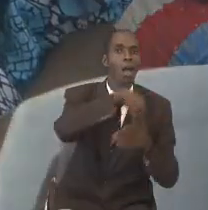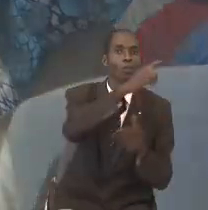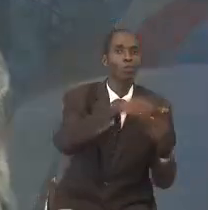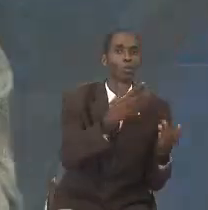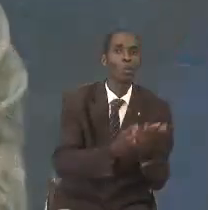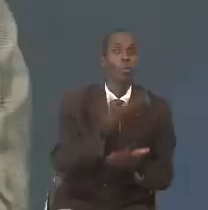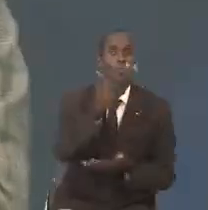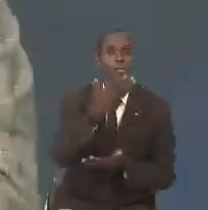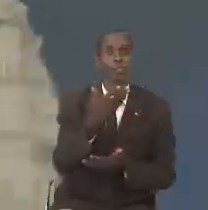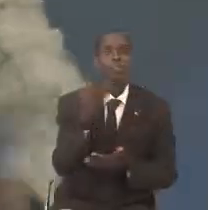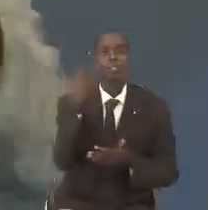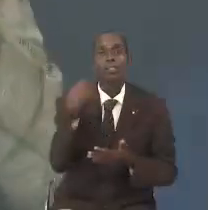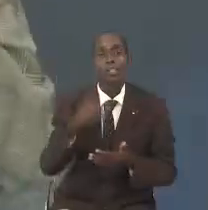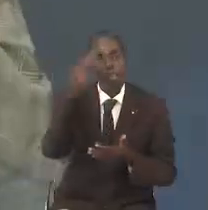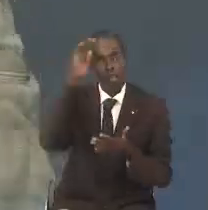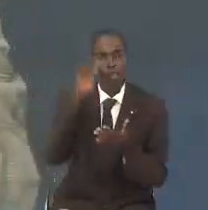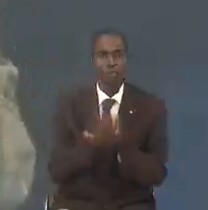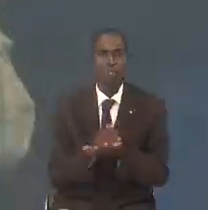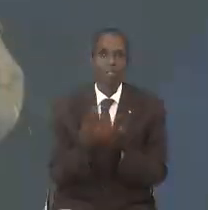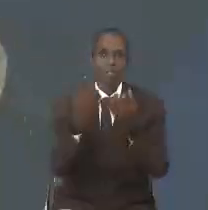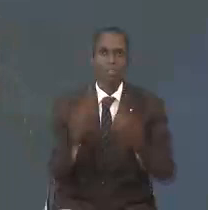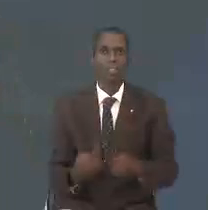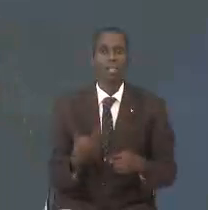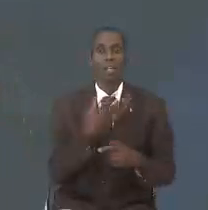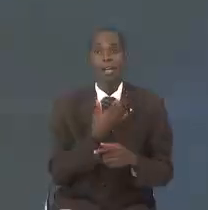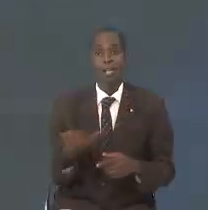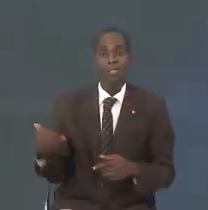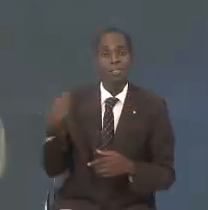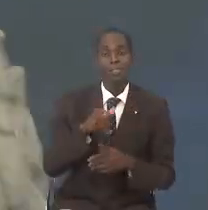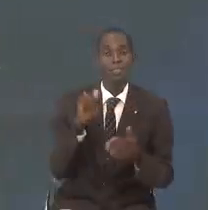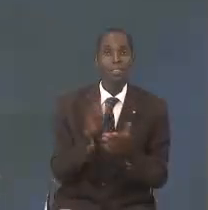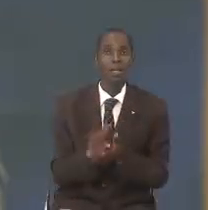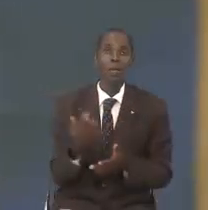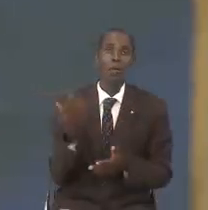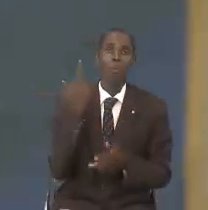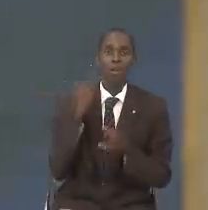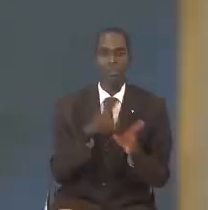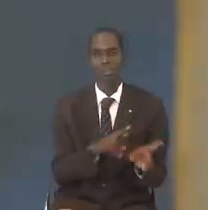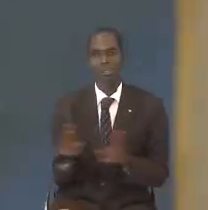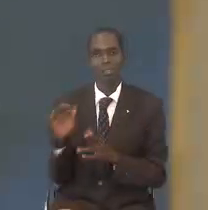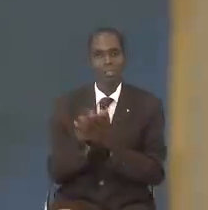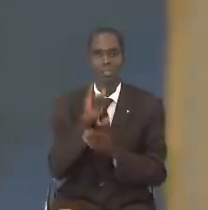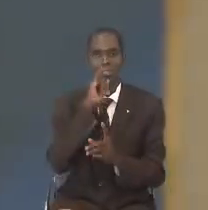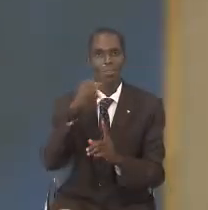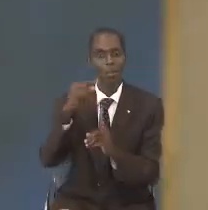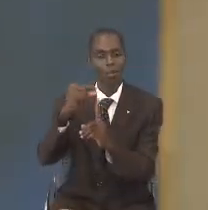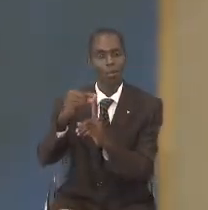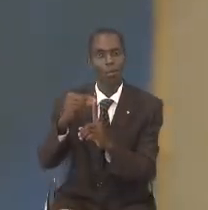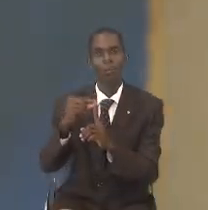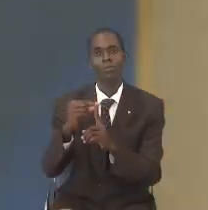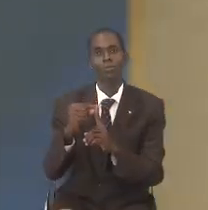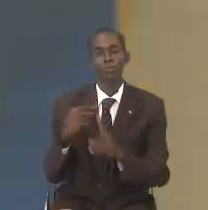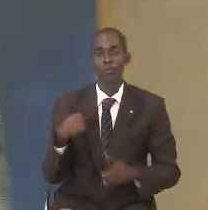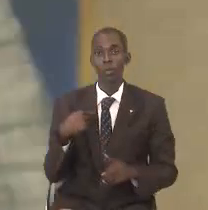bridegroom came, and they that were ready, that's the word, we have to